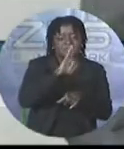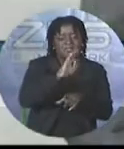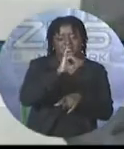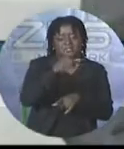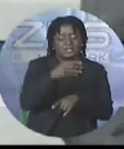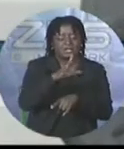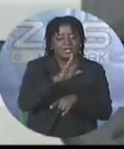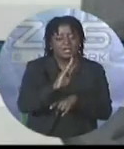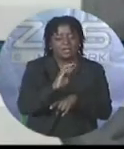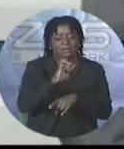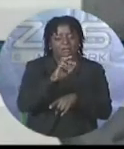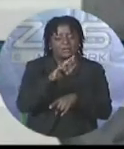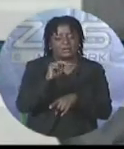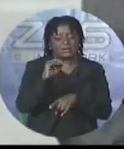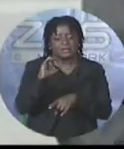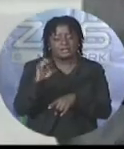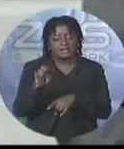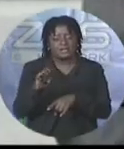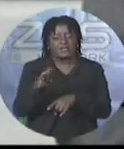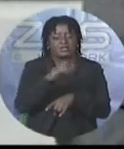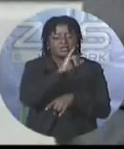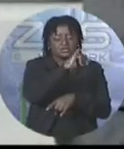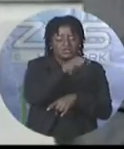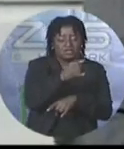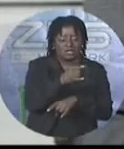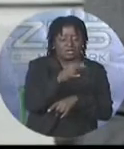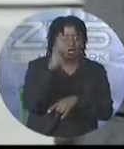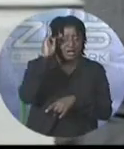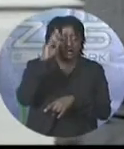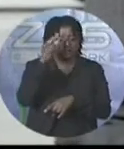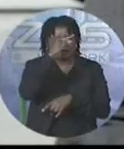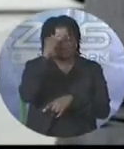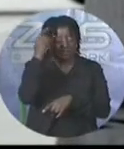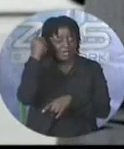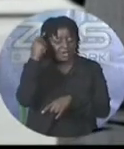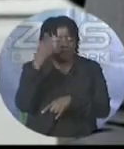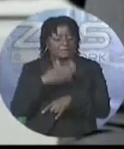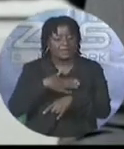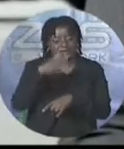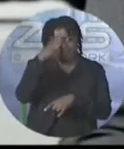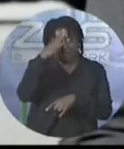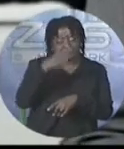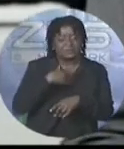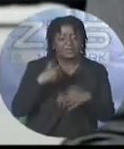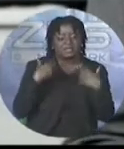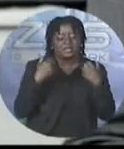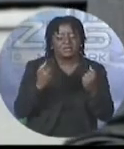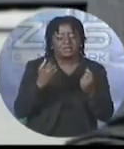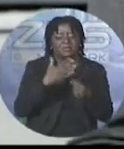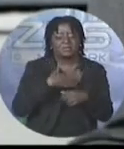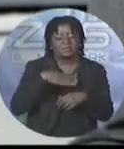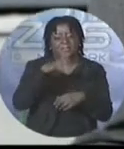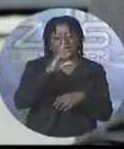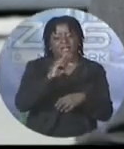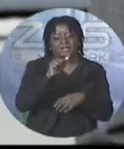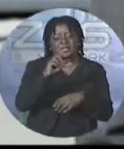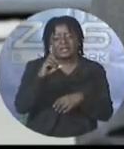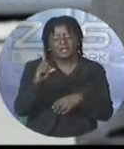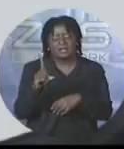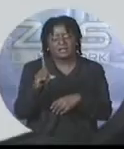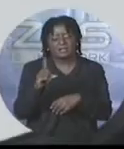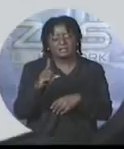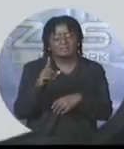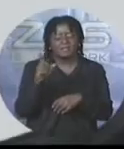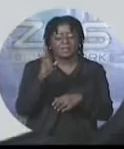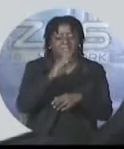here, my father, my hero, and my dad. BJ fought for this country and had your back even when you didn't know